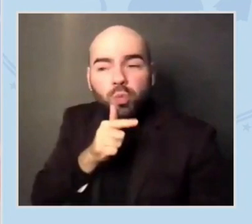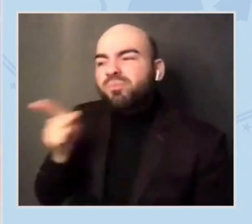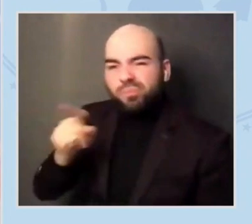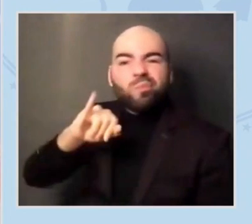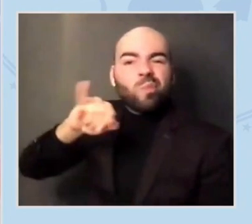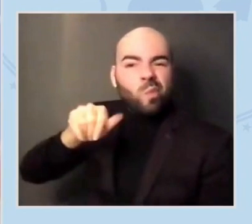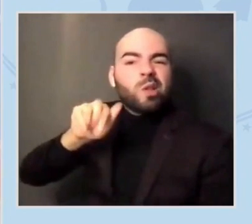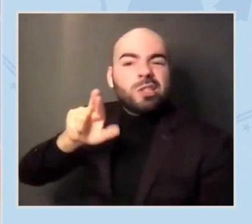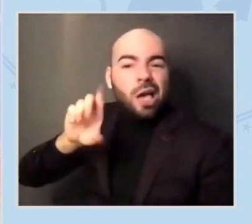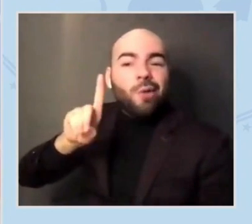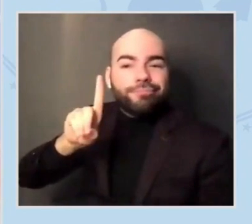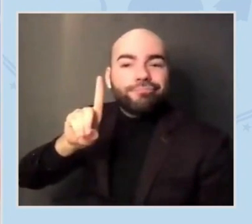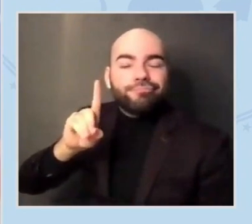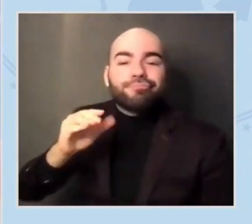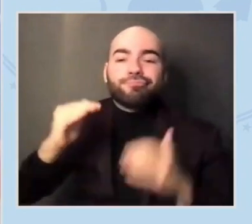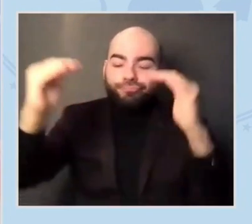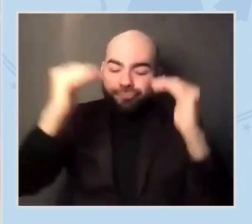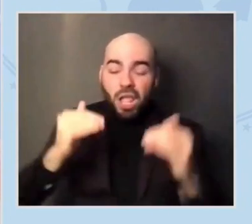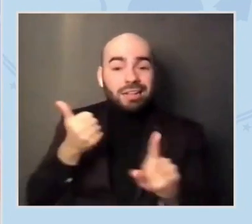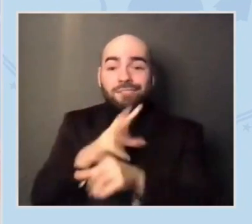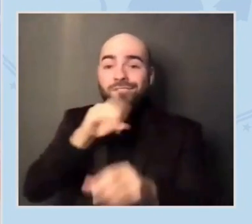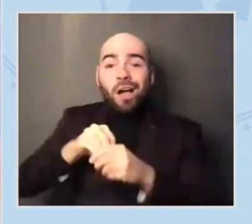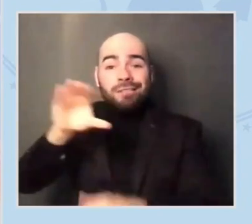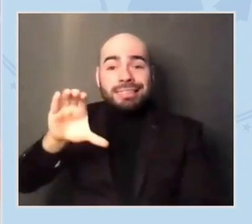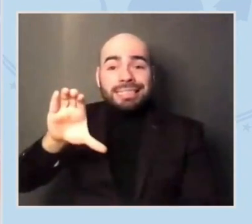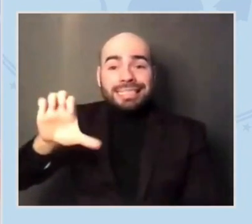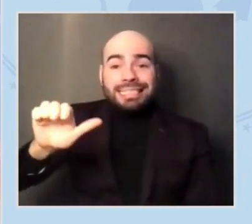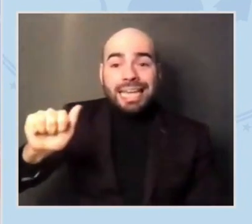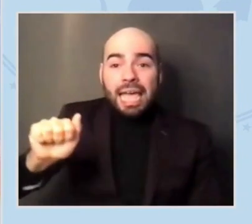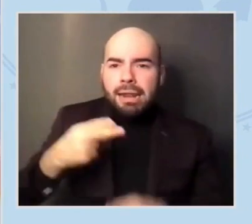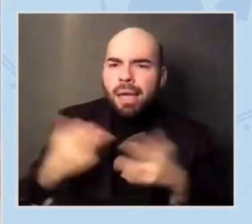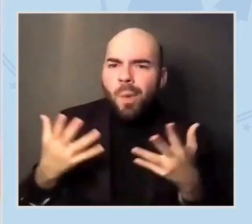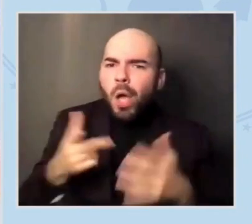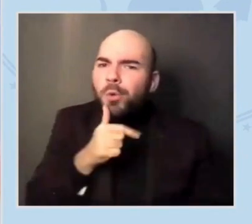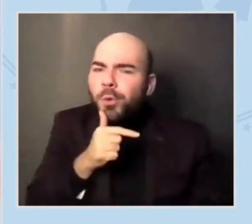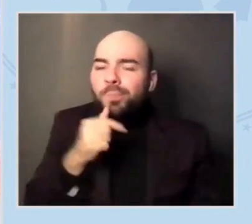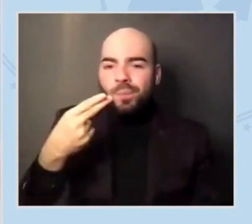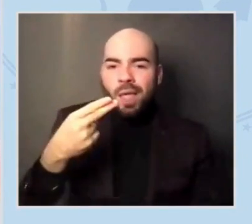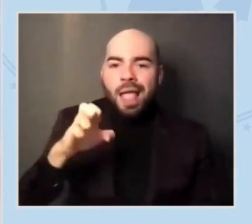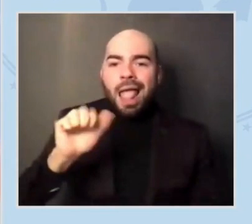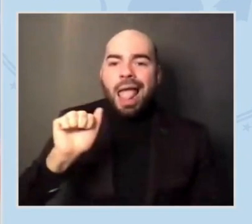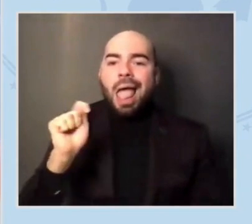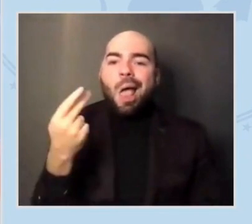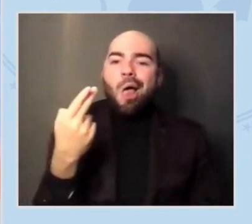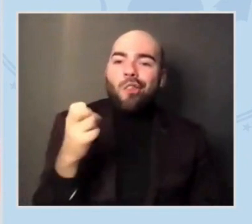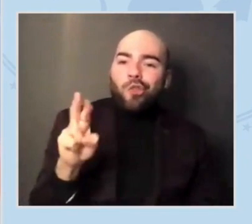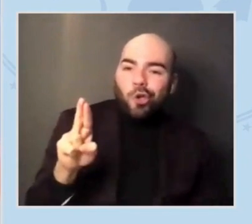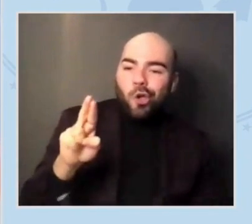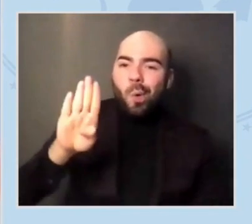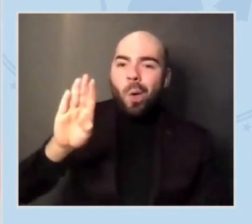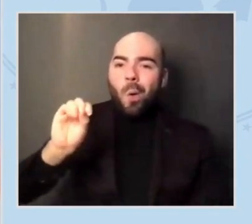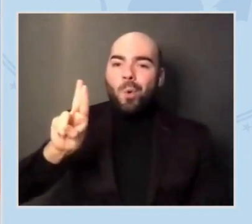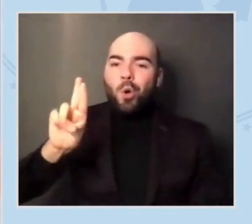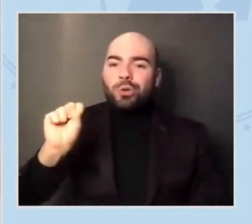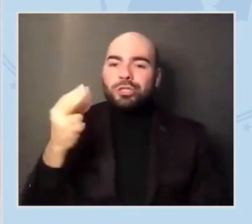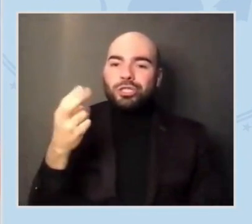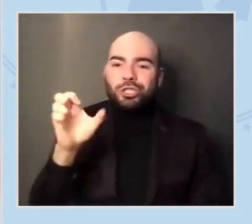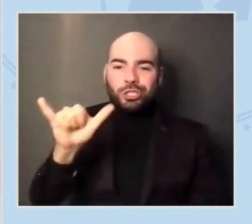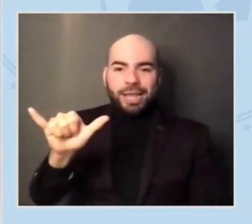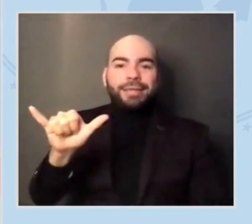appoint Heather Boushey. Heather, thank you for all the help you had in the transition team and getting me here.